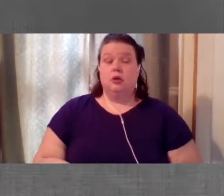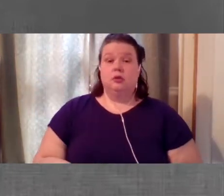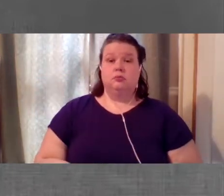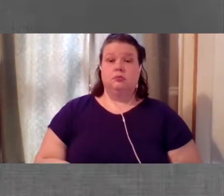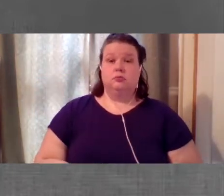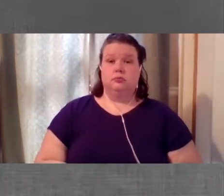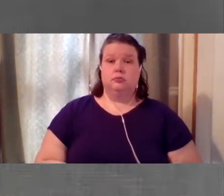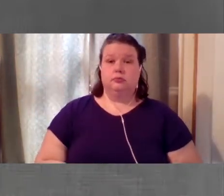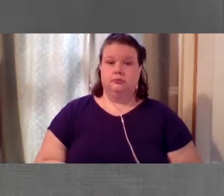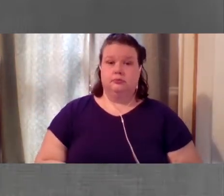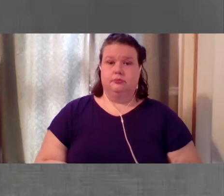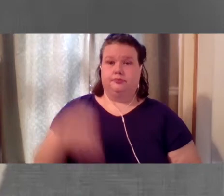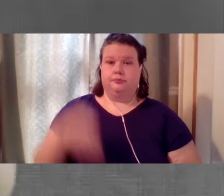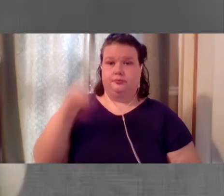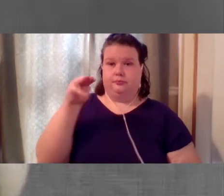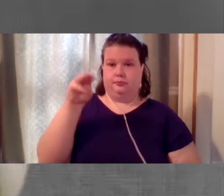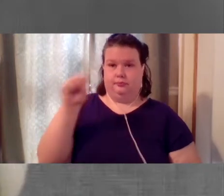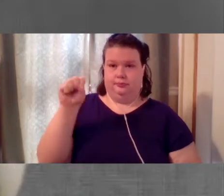Ms. Rowe?